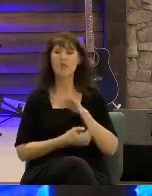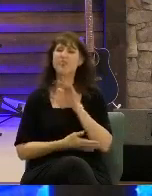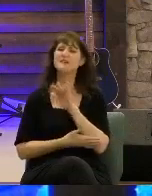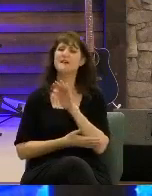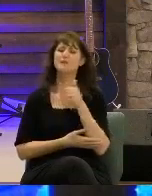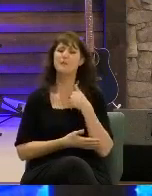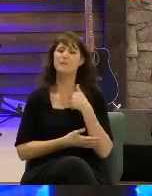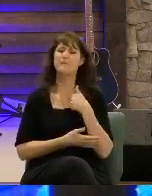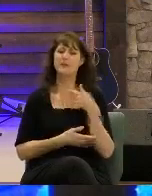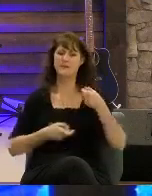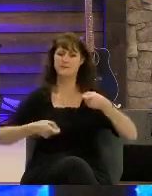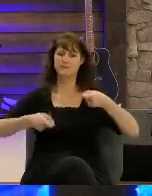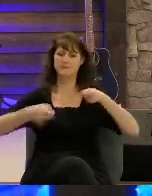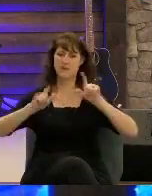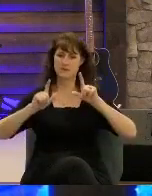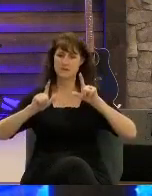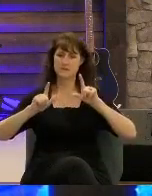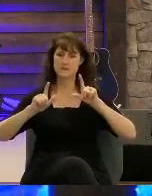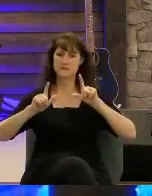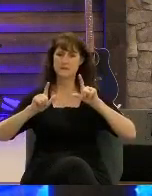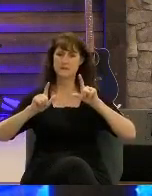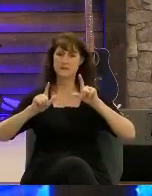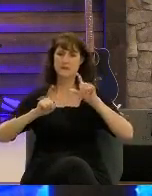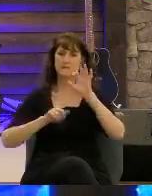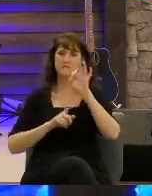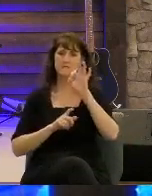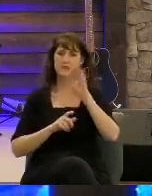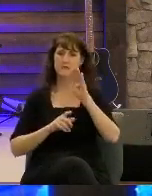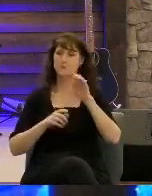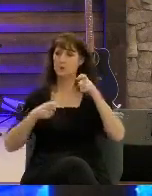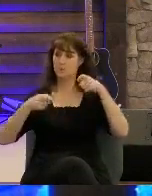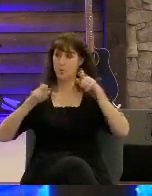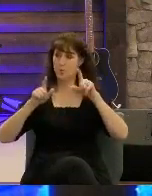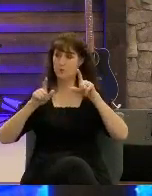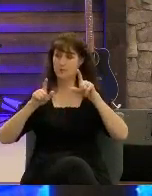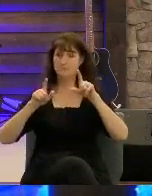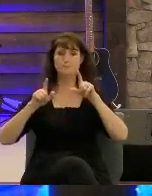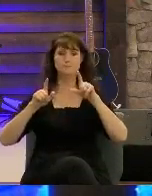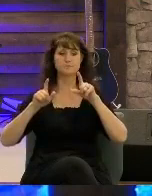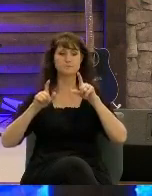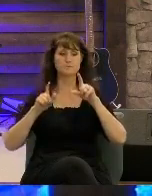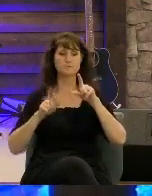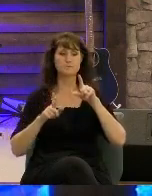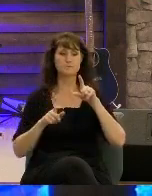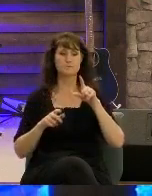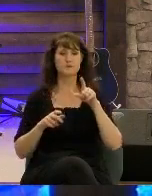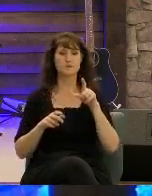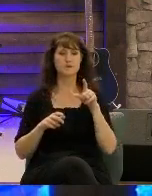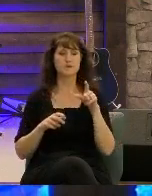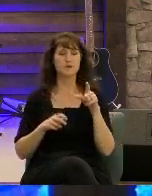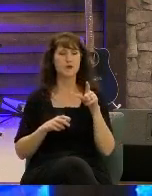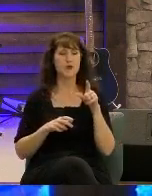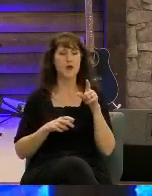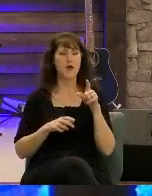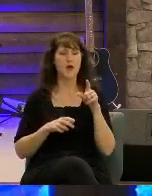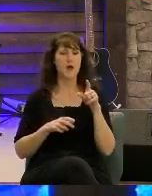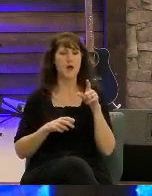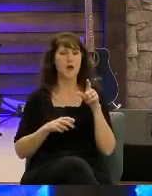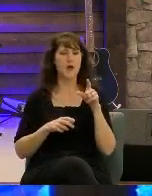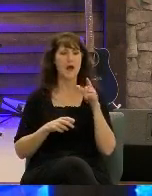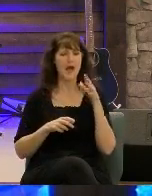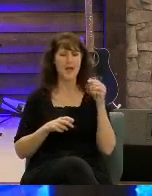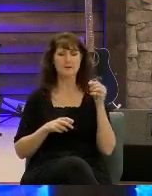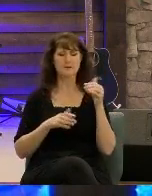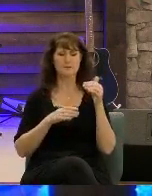on Facebook, okay? And it's by the same organization, Ellerslie Discipleship Training. And it goes through